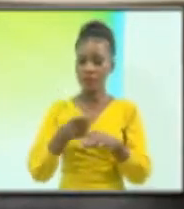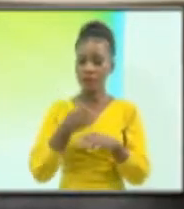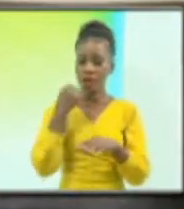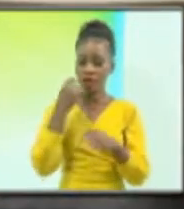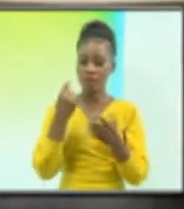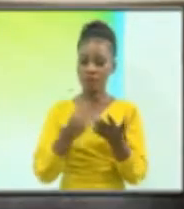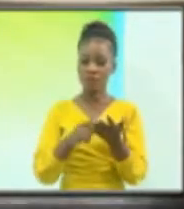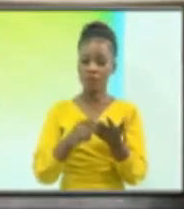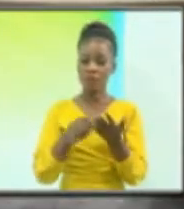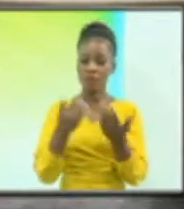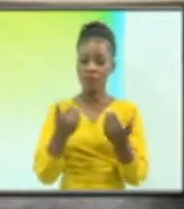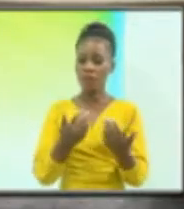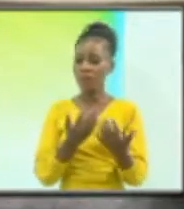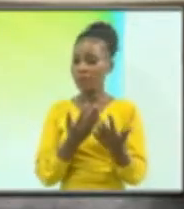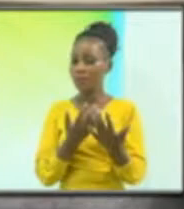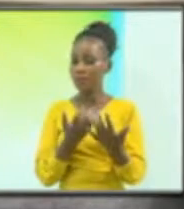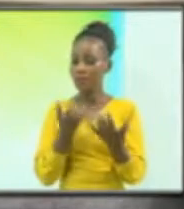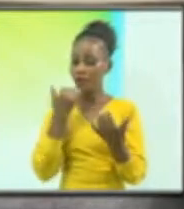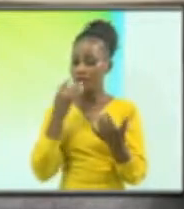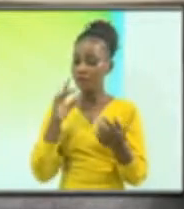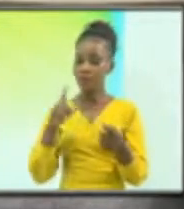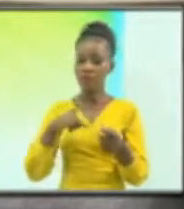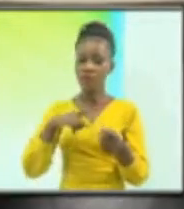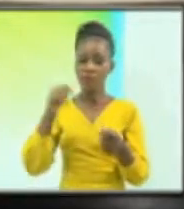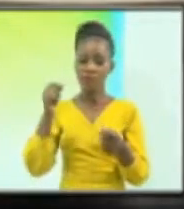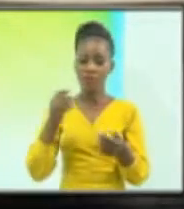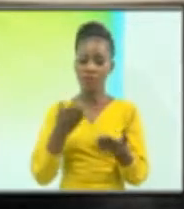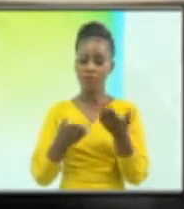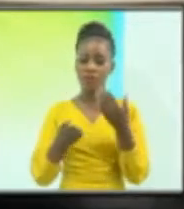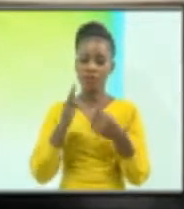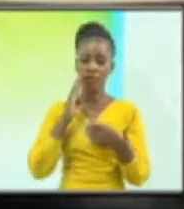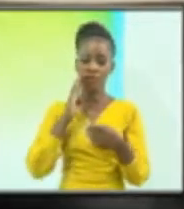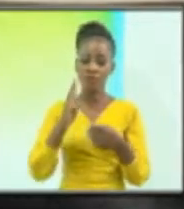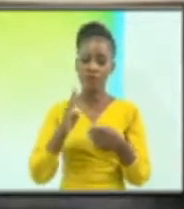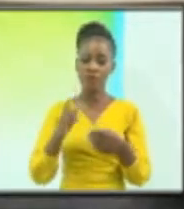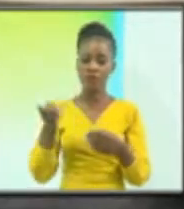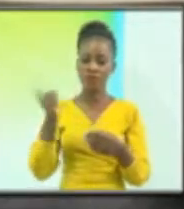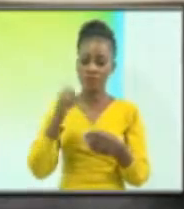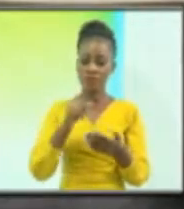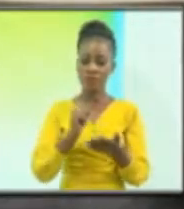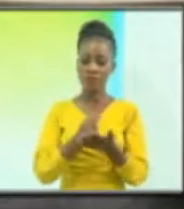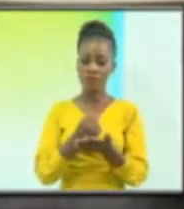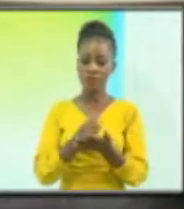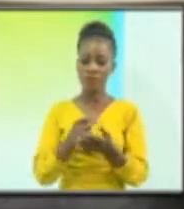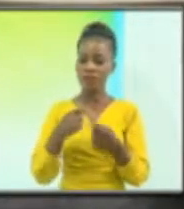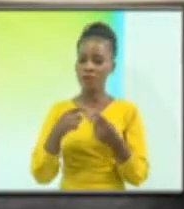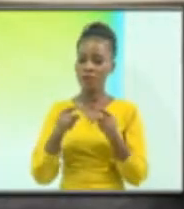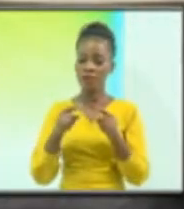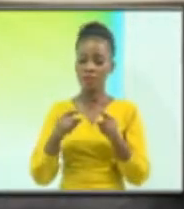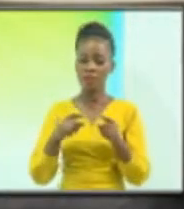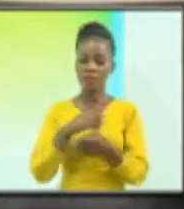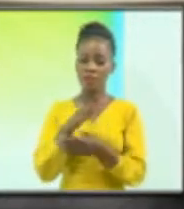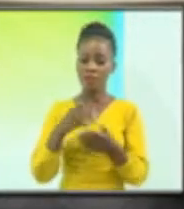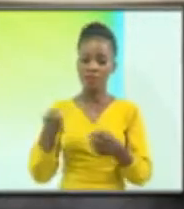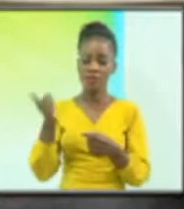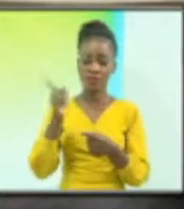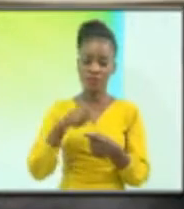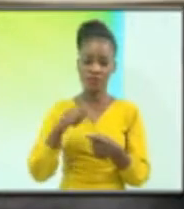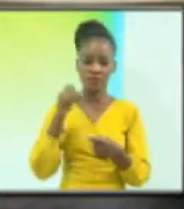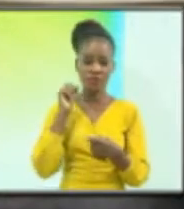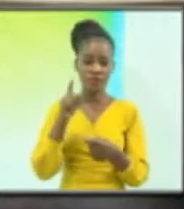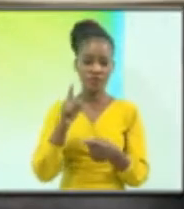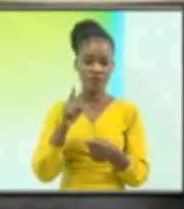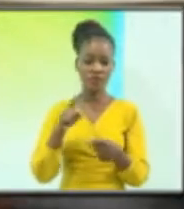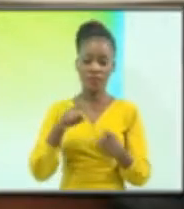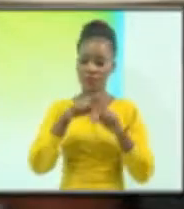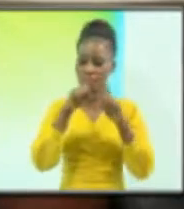Ugandans only wait if they have a journey to make. That's when they apply for a passport. But we shall come to that later. Okay. Types